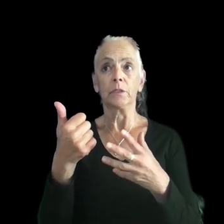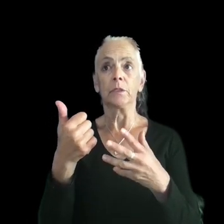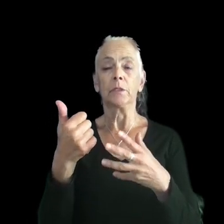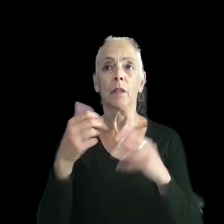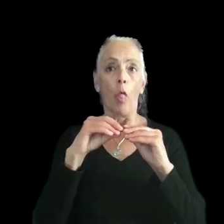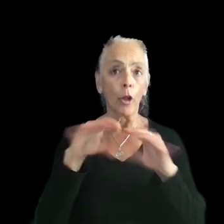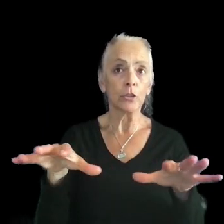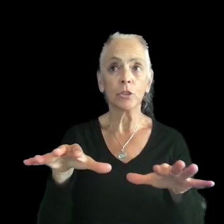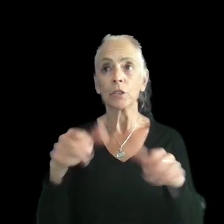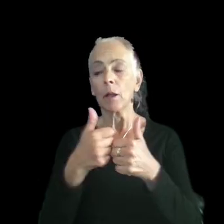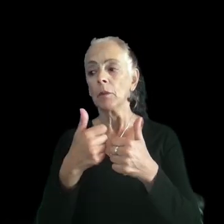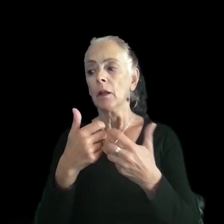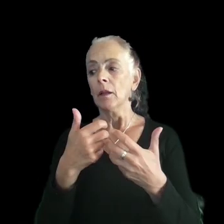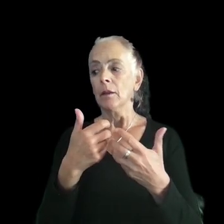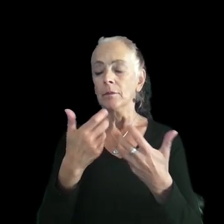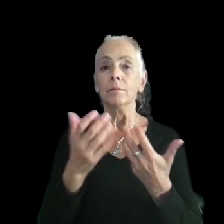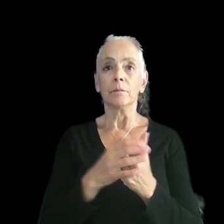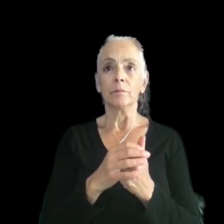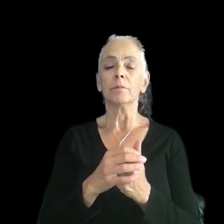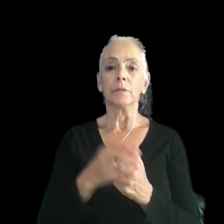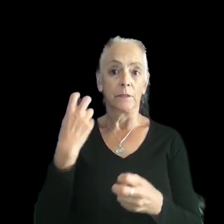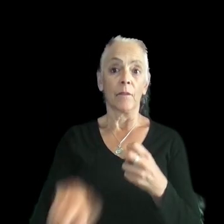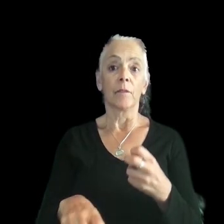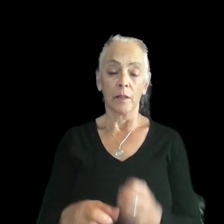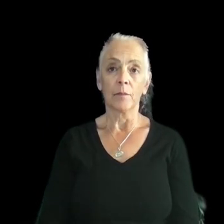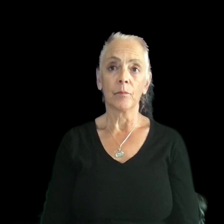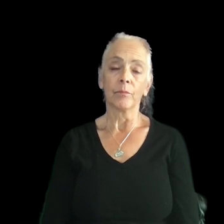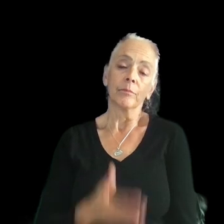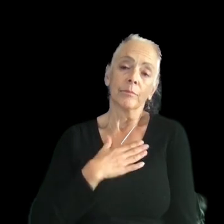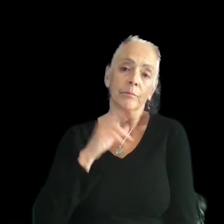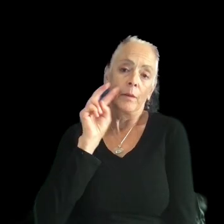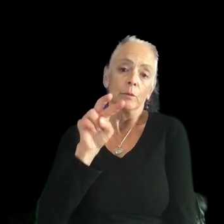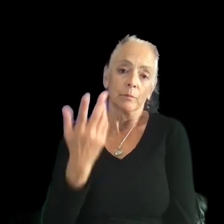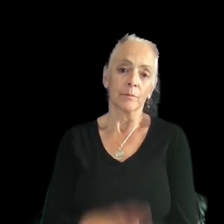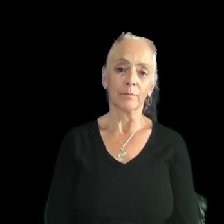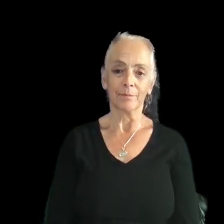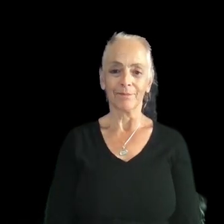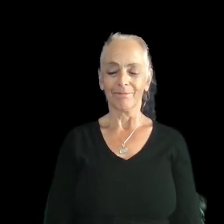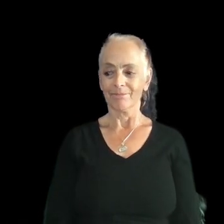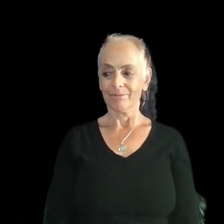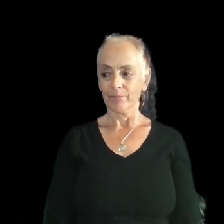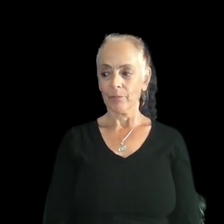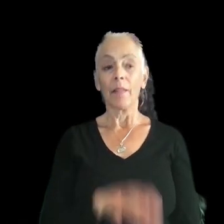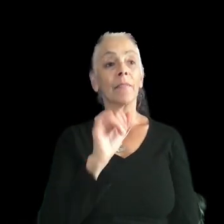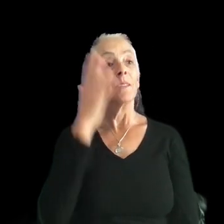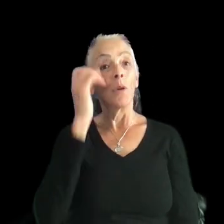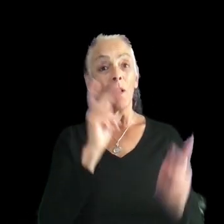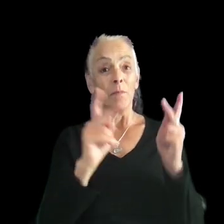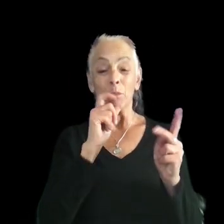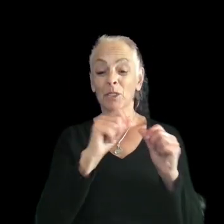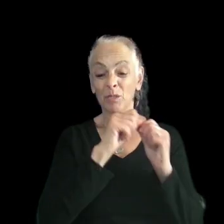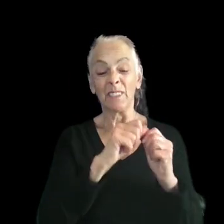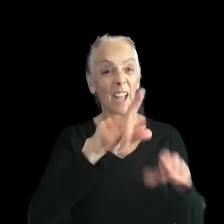yeah it's start i guess so it's my point of view that's why like people don't stay that long